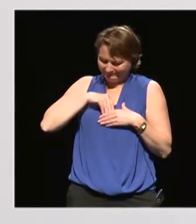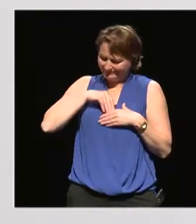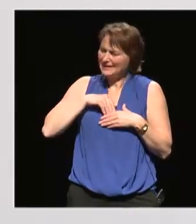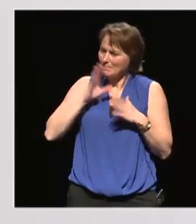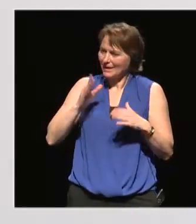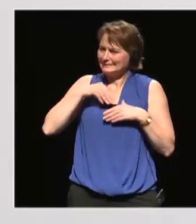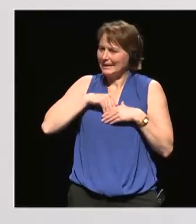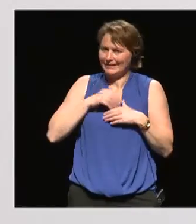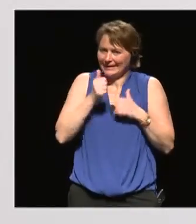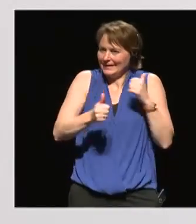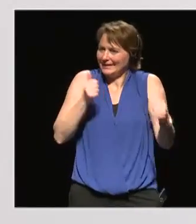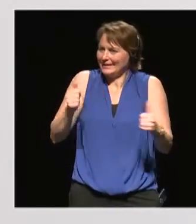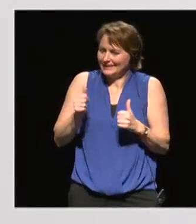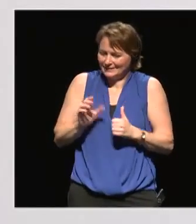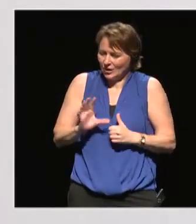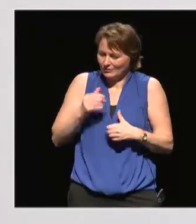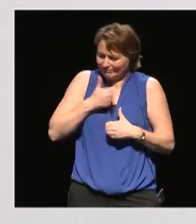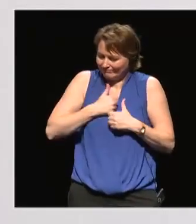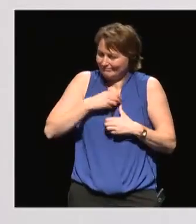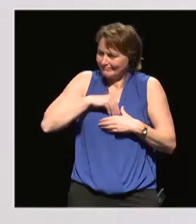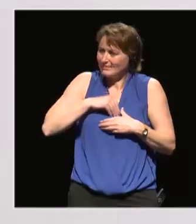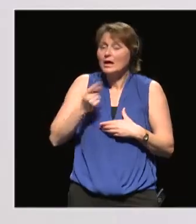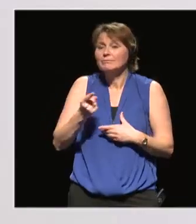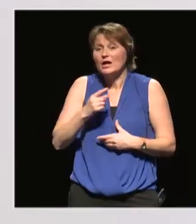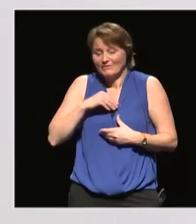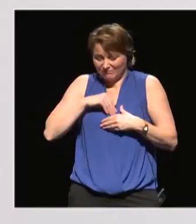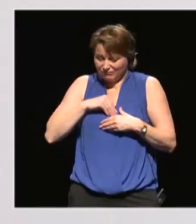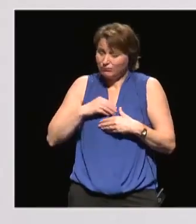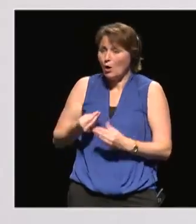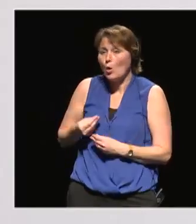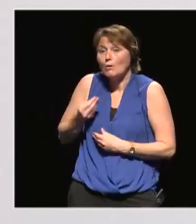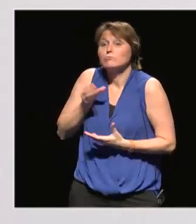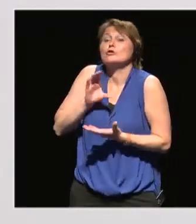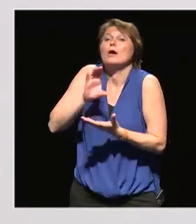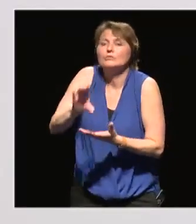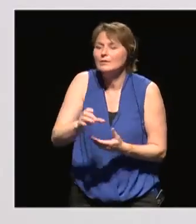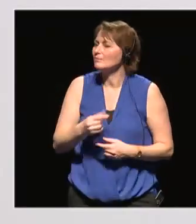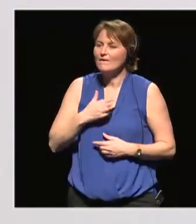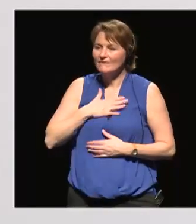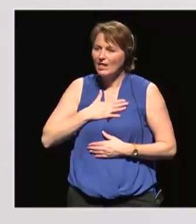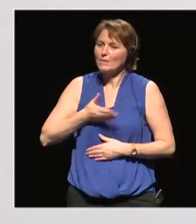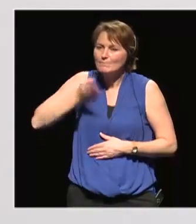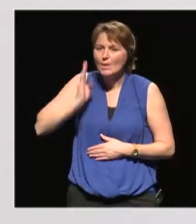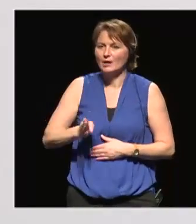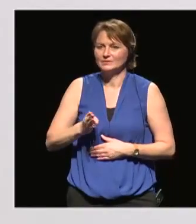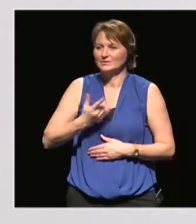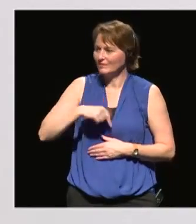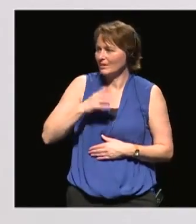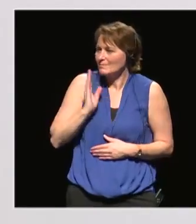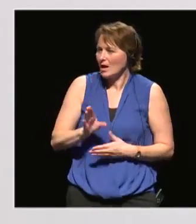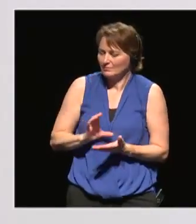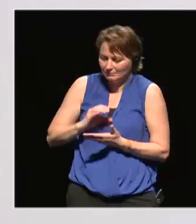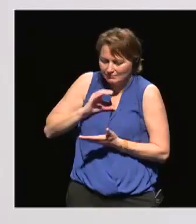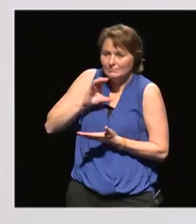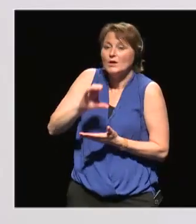innateness, we don't see it as a contribution, we see it as our obligation, and this is something that we will offer